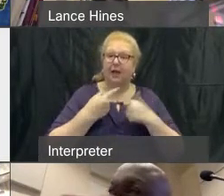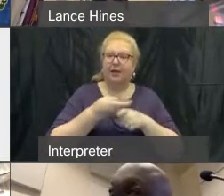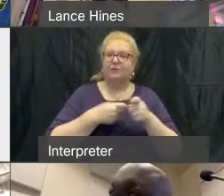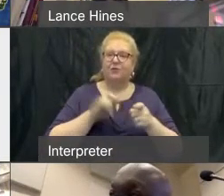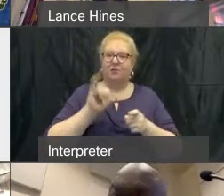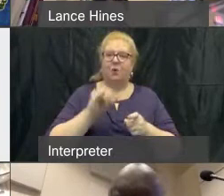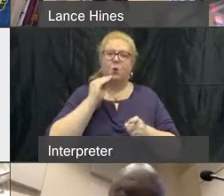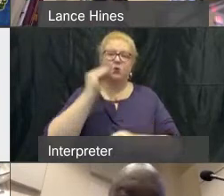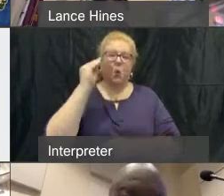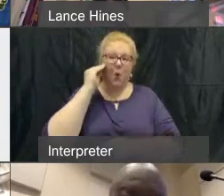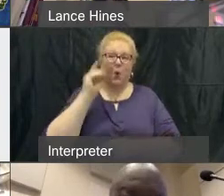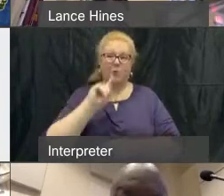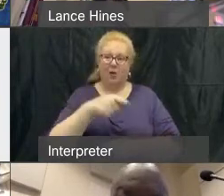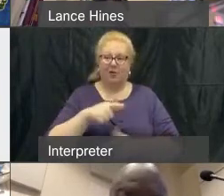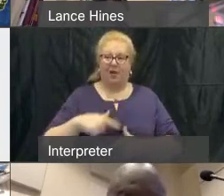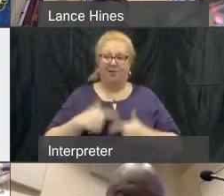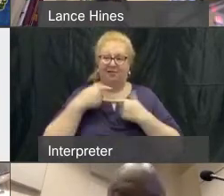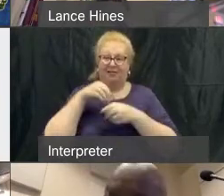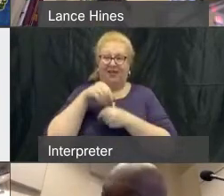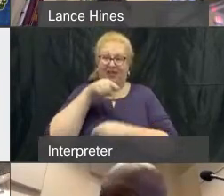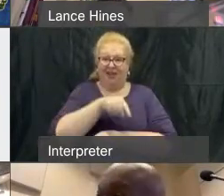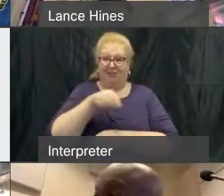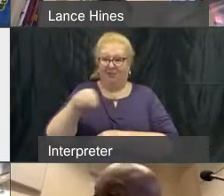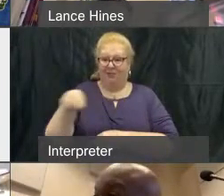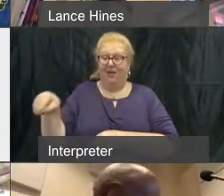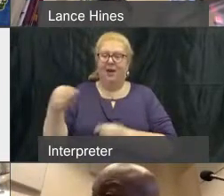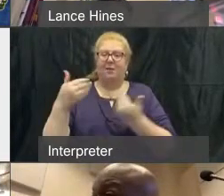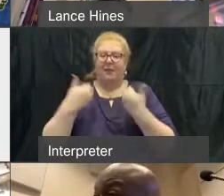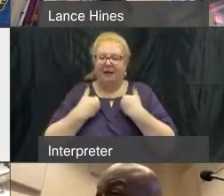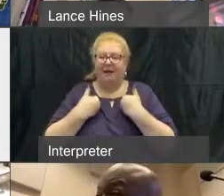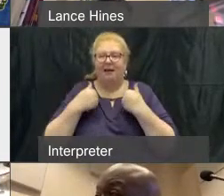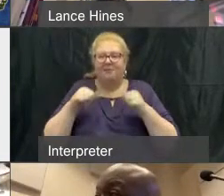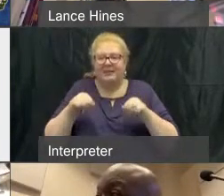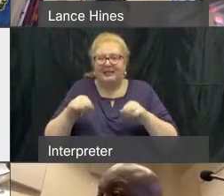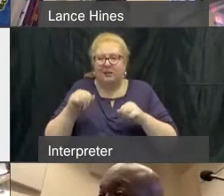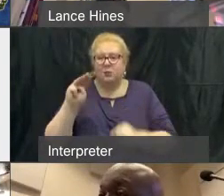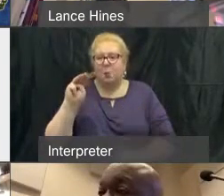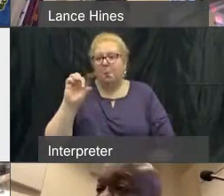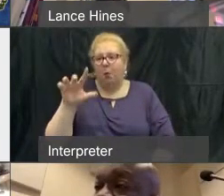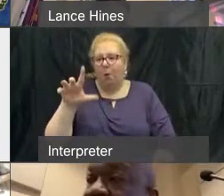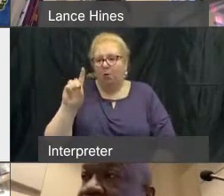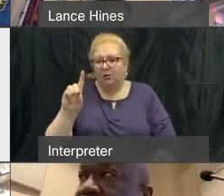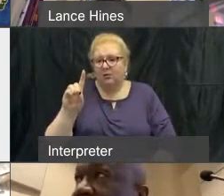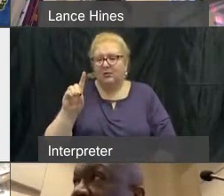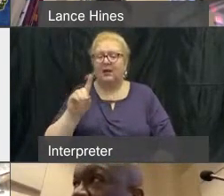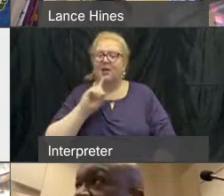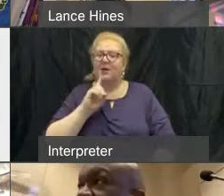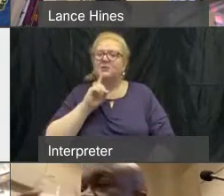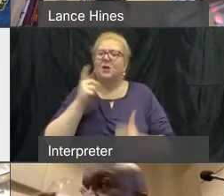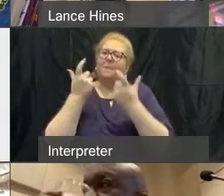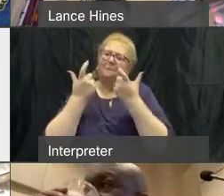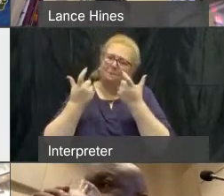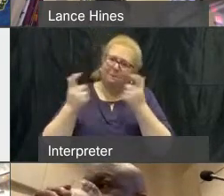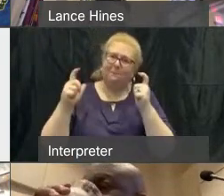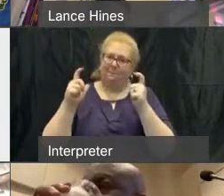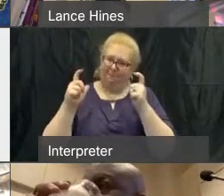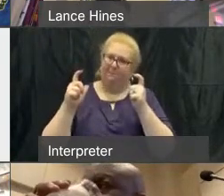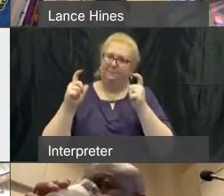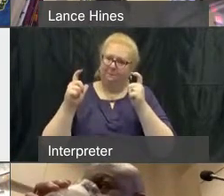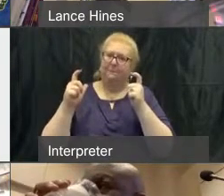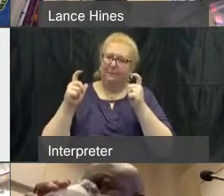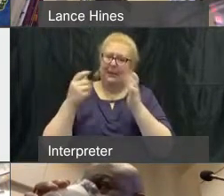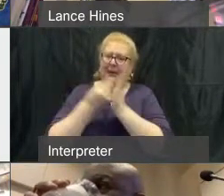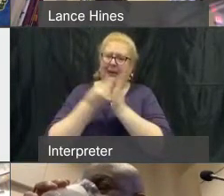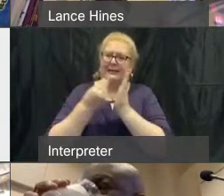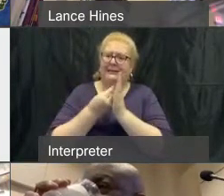homes that they're living in, potentially have mold. So those are big ticket items.